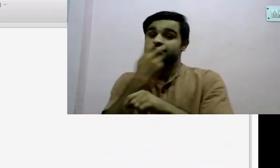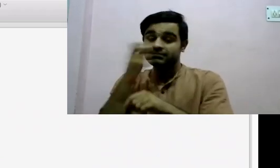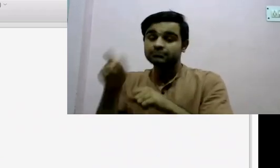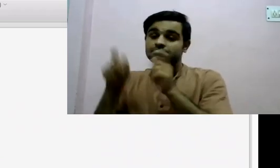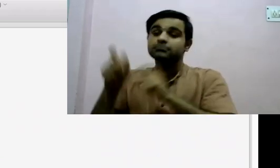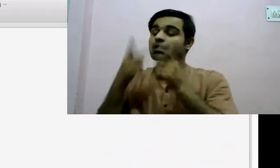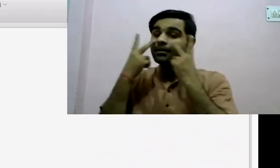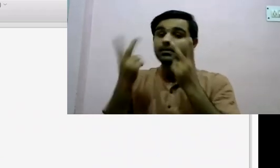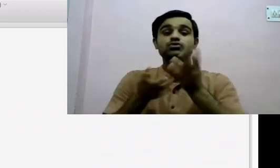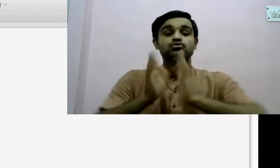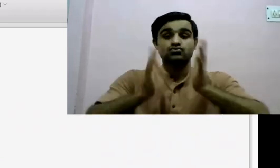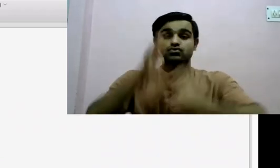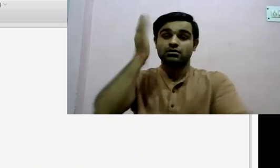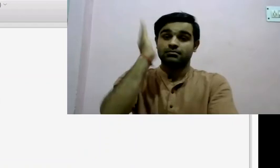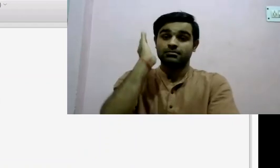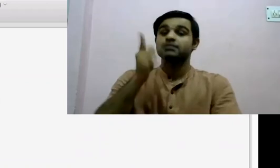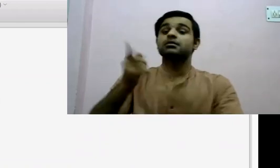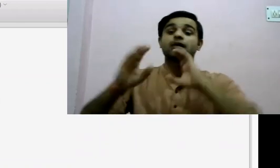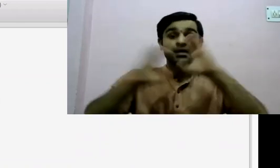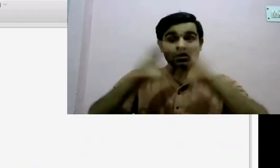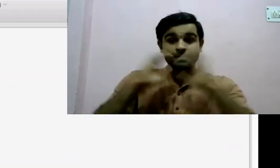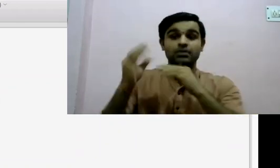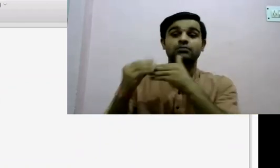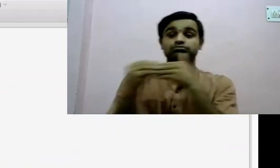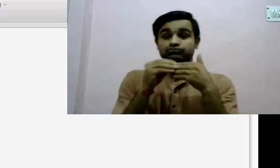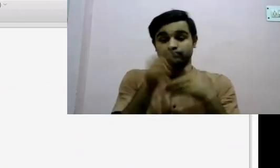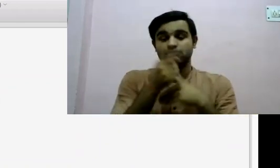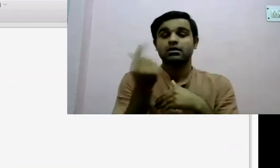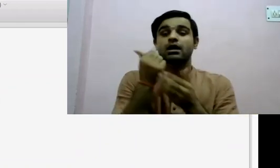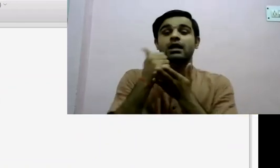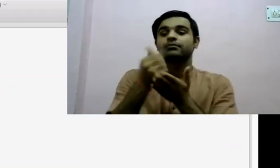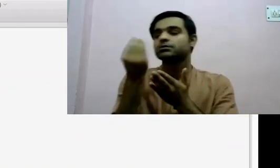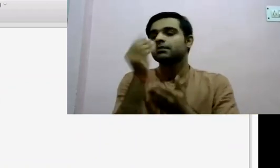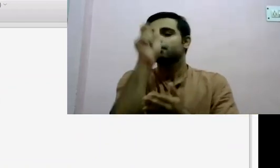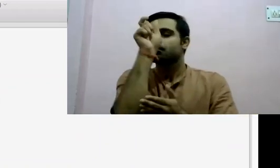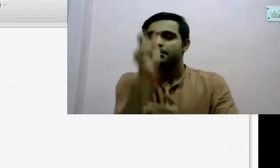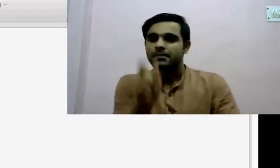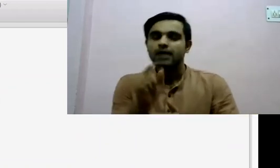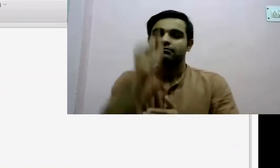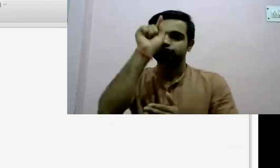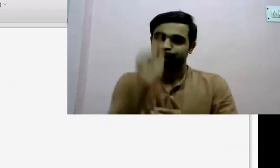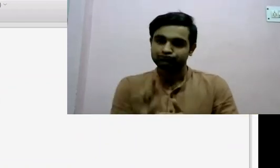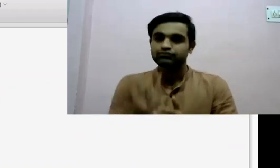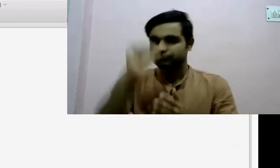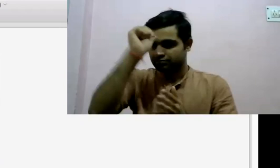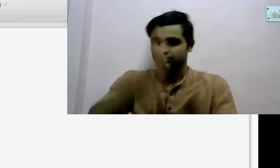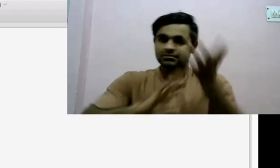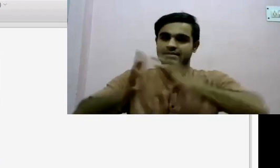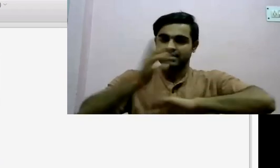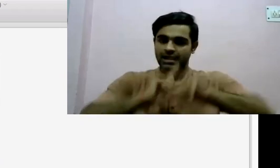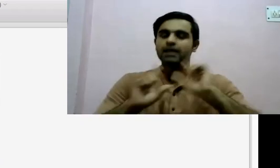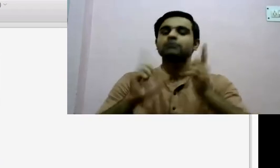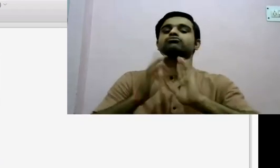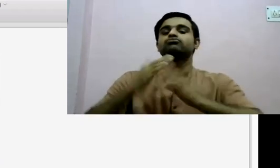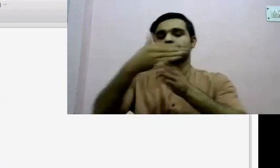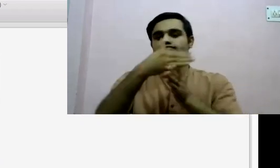this presentation to communicate with them. A few words and terms in Indian Sign Language have also been shared so that